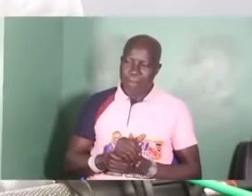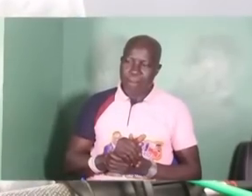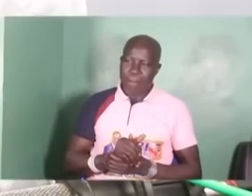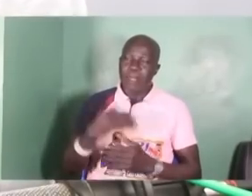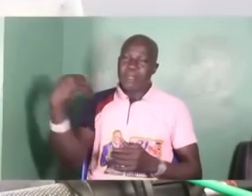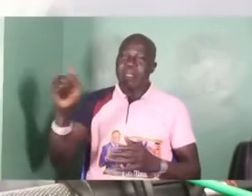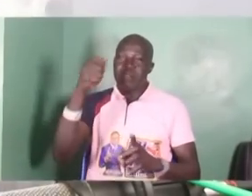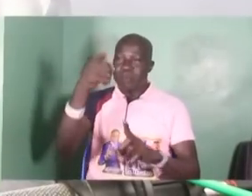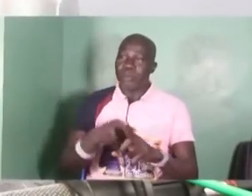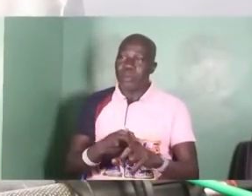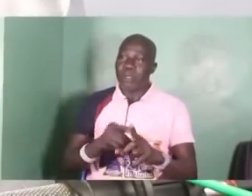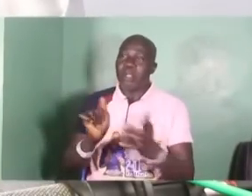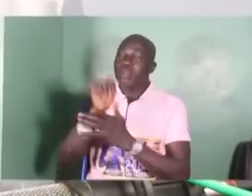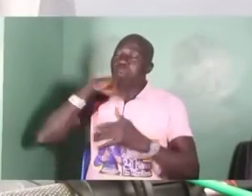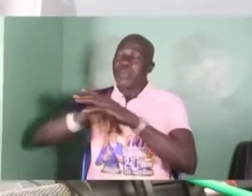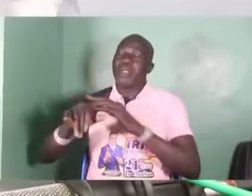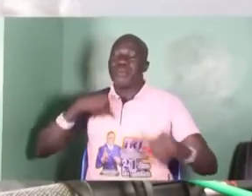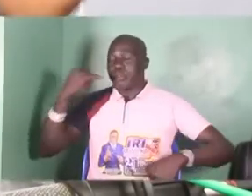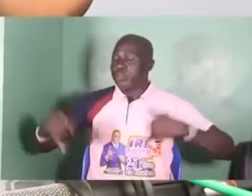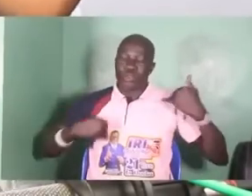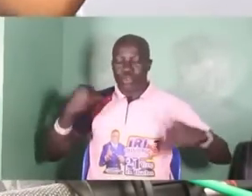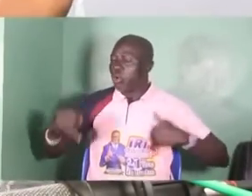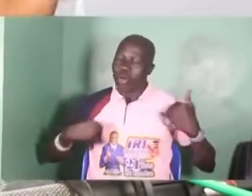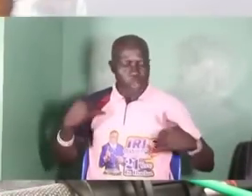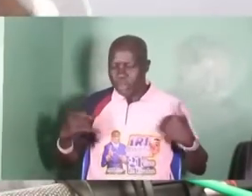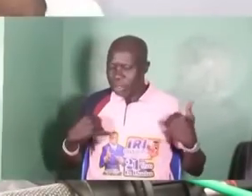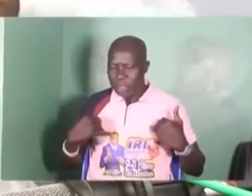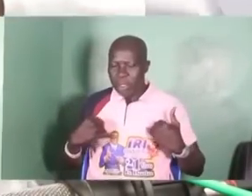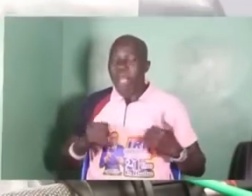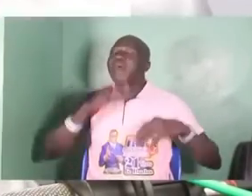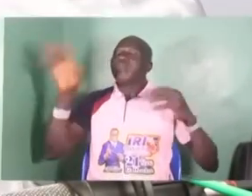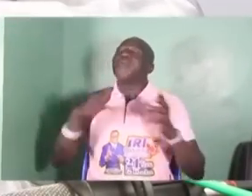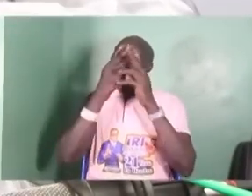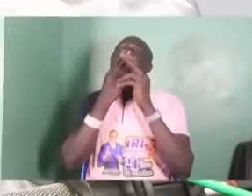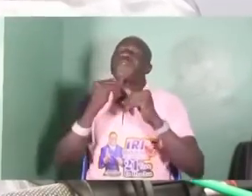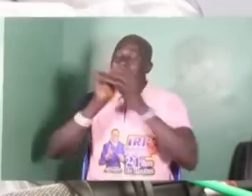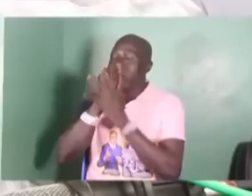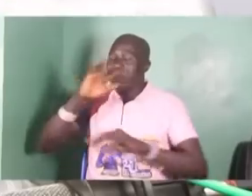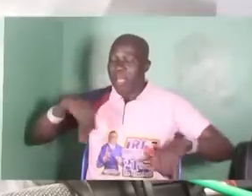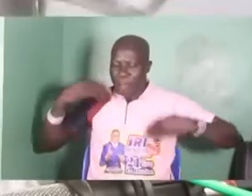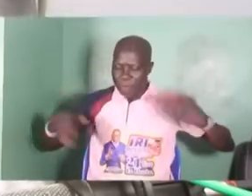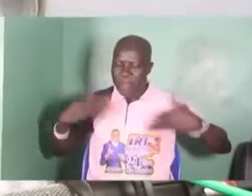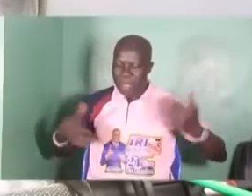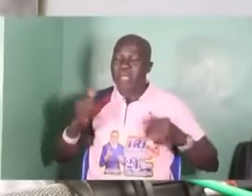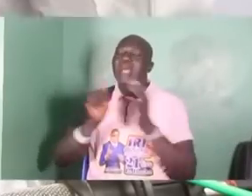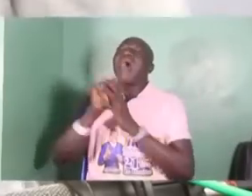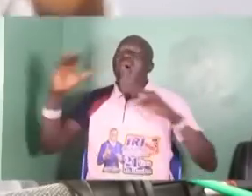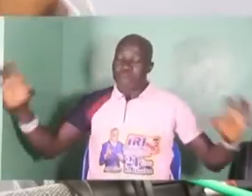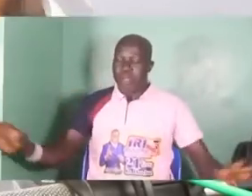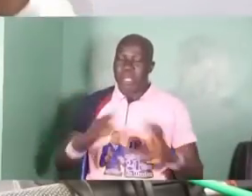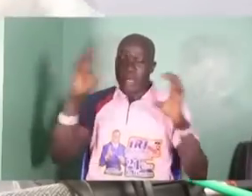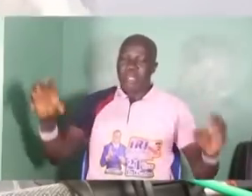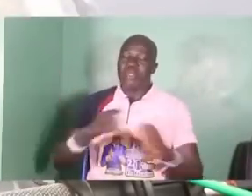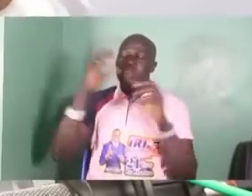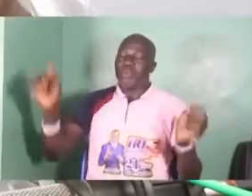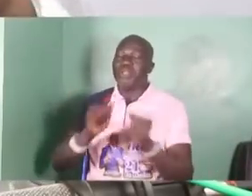Méjìlá péré ló yàn. He appointed just 12 apostolic. Méjìlá. Just 12 apostolic. Láàrin ọgọ́rùn yàn. In the midst of thousands of people that followed him. Ó tún yàn àwọn kan 70.